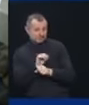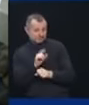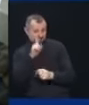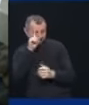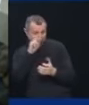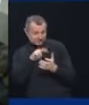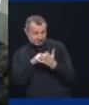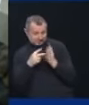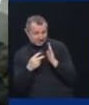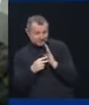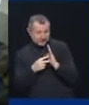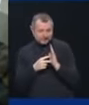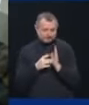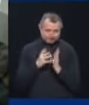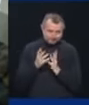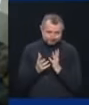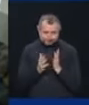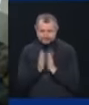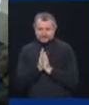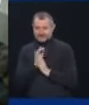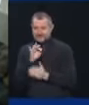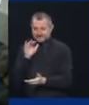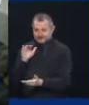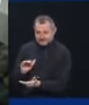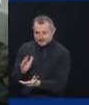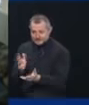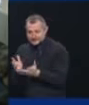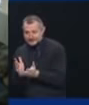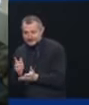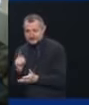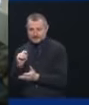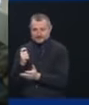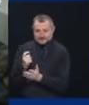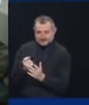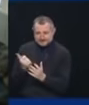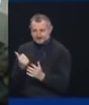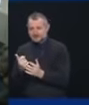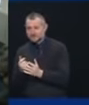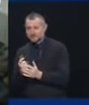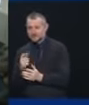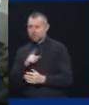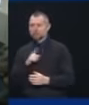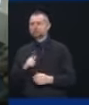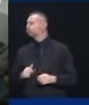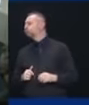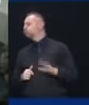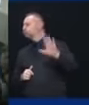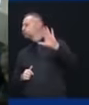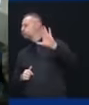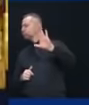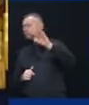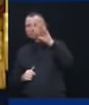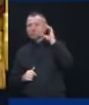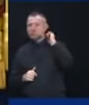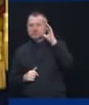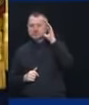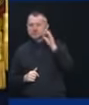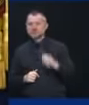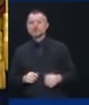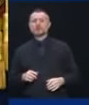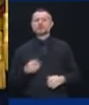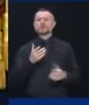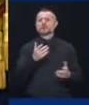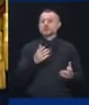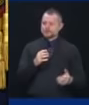your intent, will it stop you from getting the legislature to listen to you? Marsha, first, I went